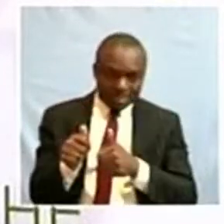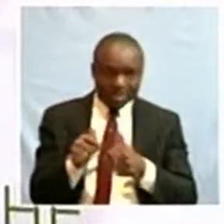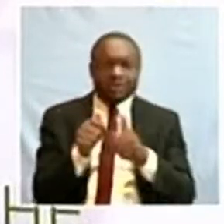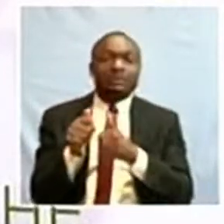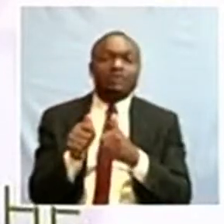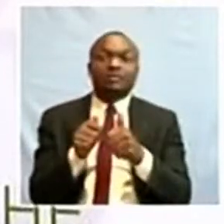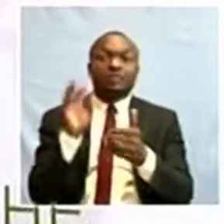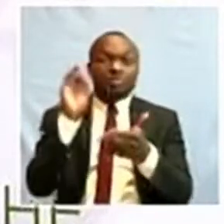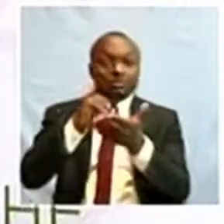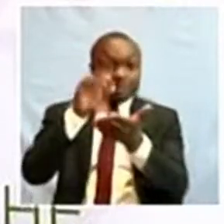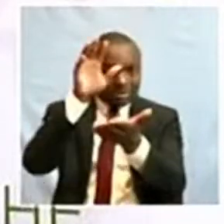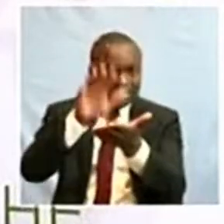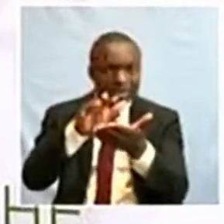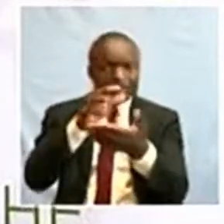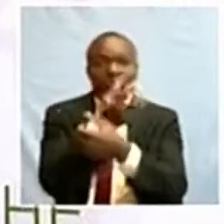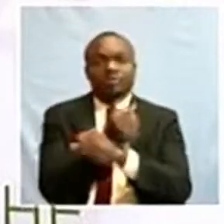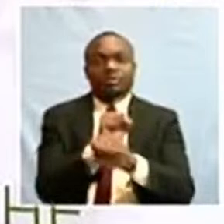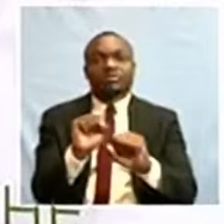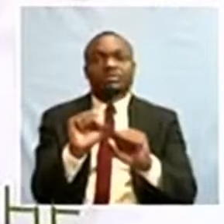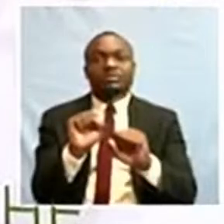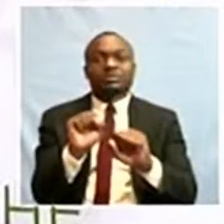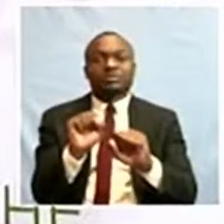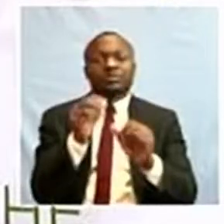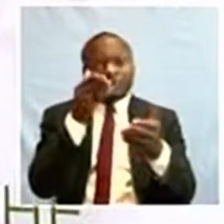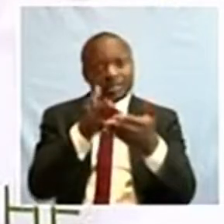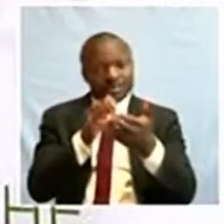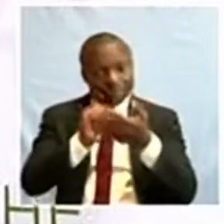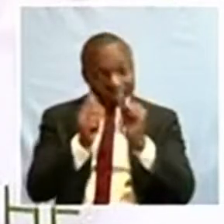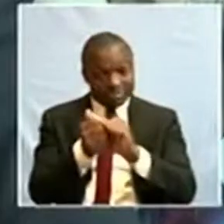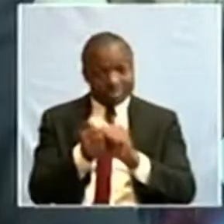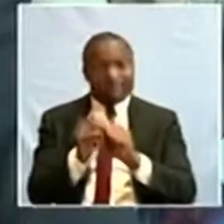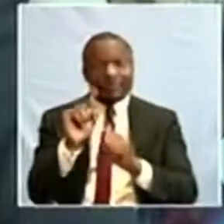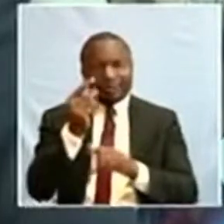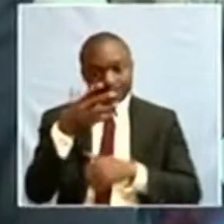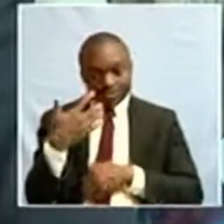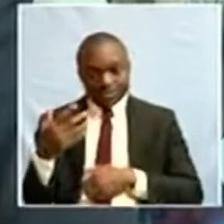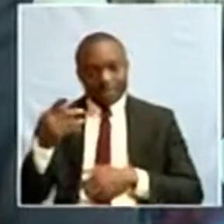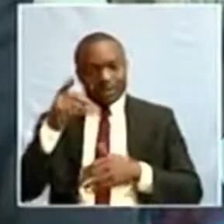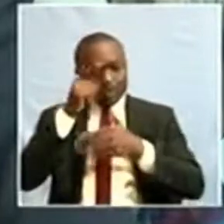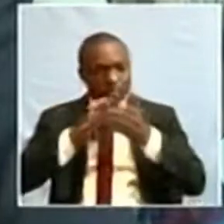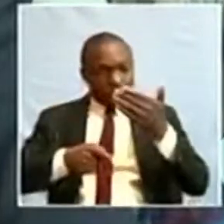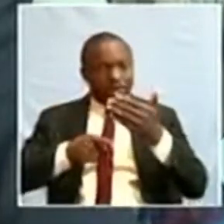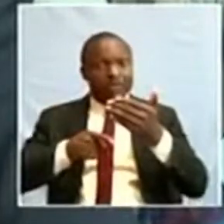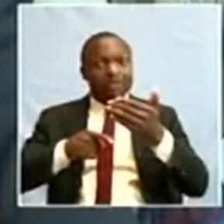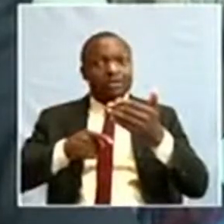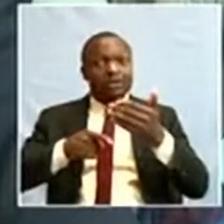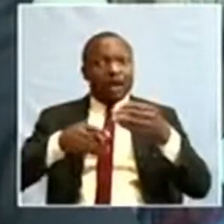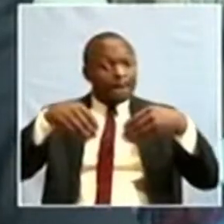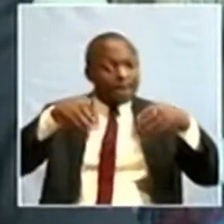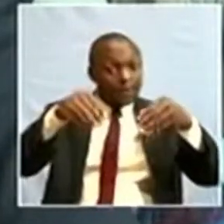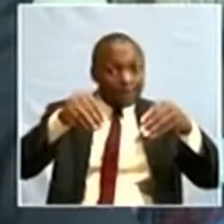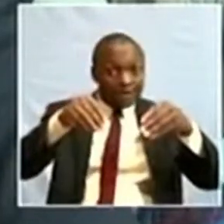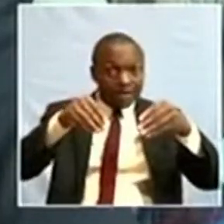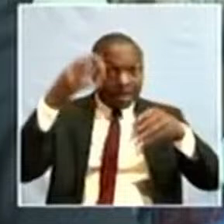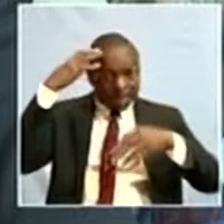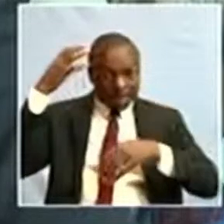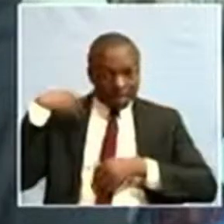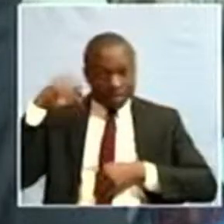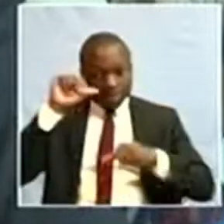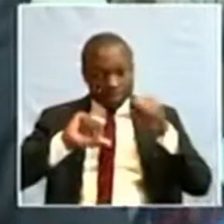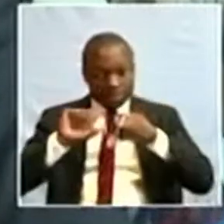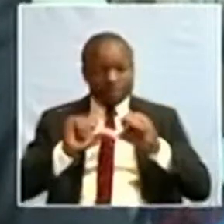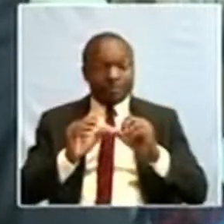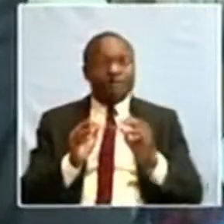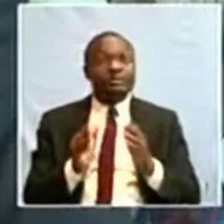those anomalies? Okay, so maybe the first thing we need to appreciate is what is it that we sell as Office of the Auditor General? What is our